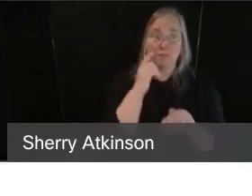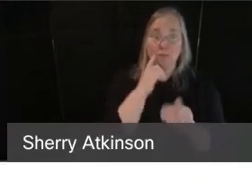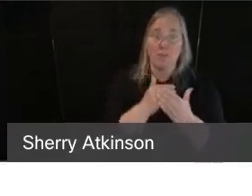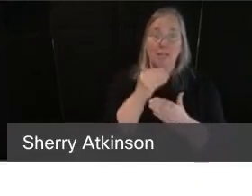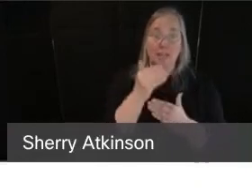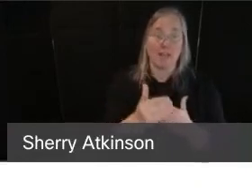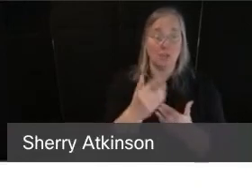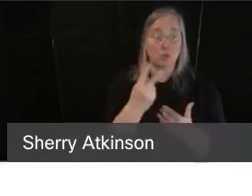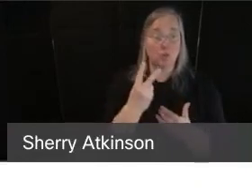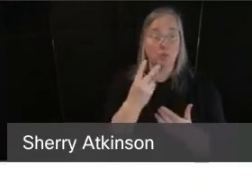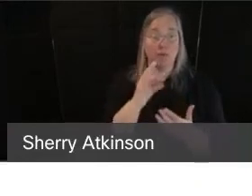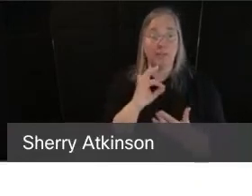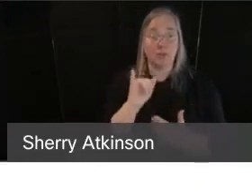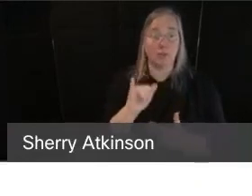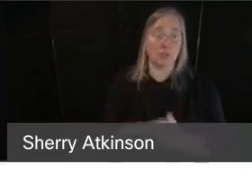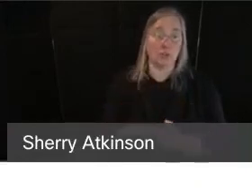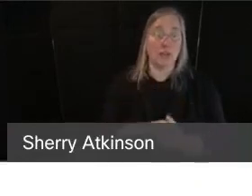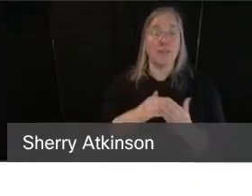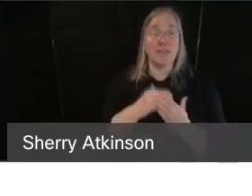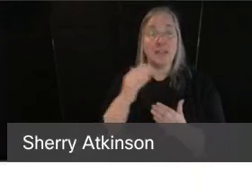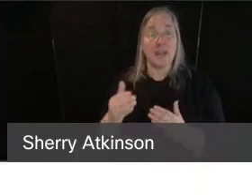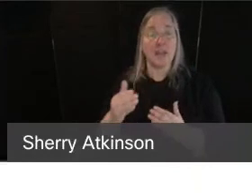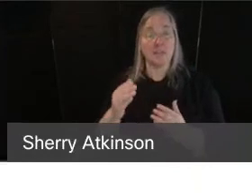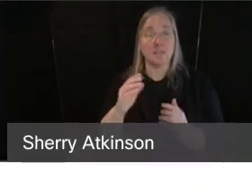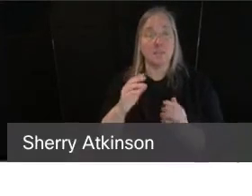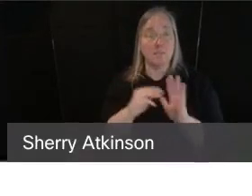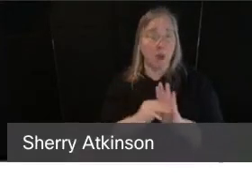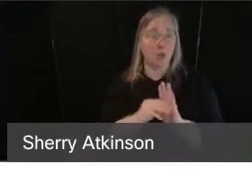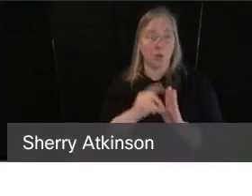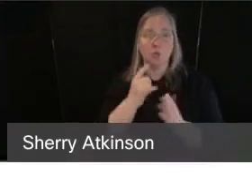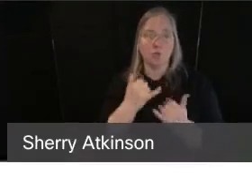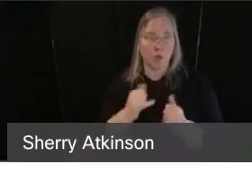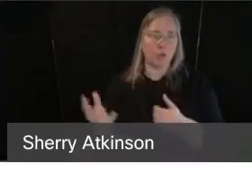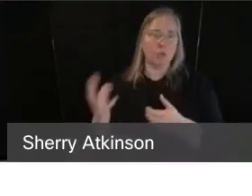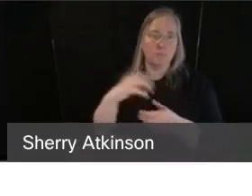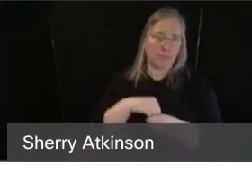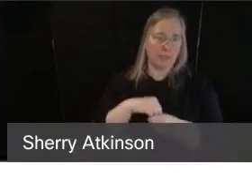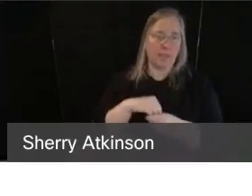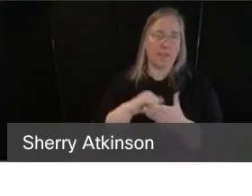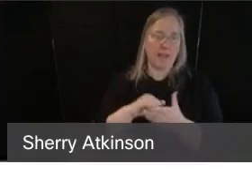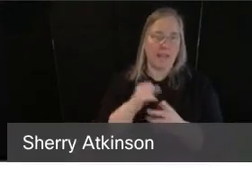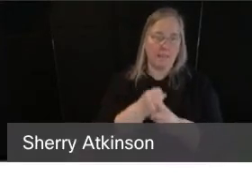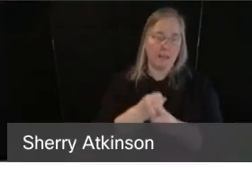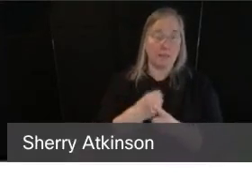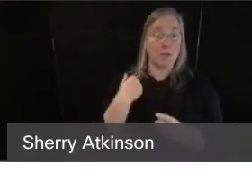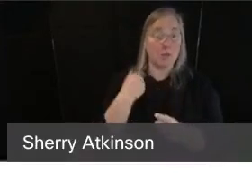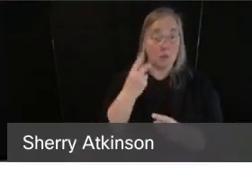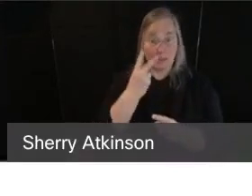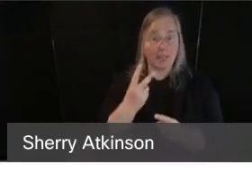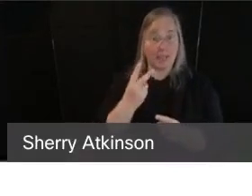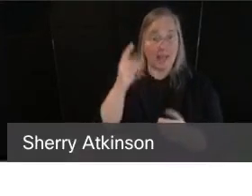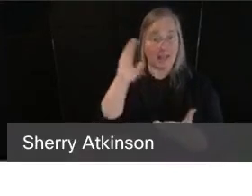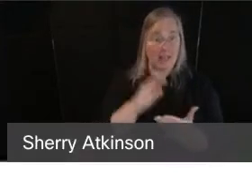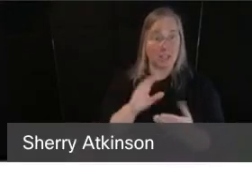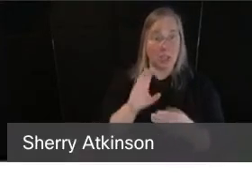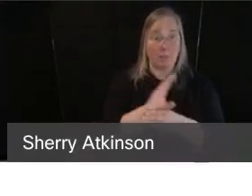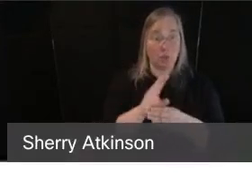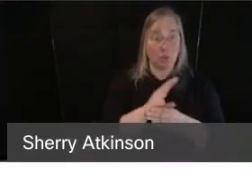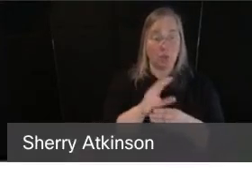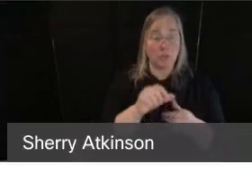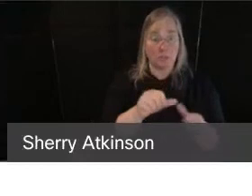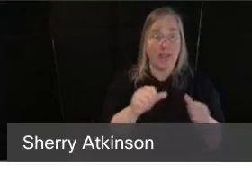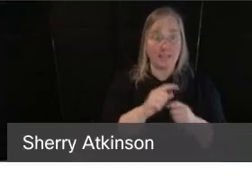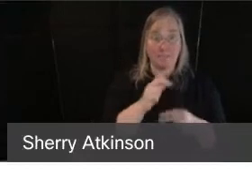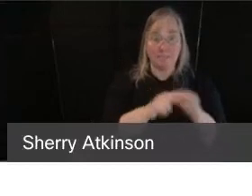next model really kind of tries to build in this impact. As you saw, we have less commercial space being developed, less residential space